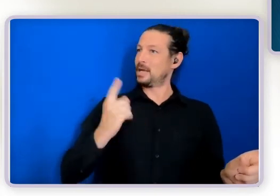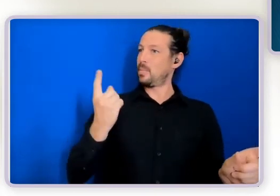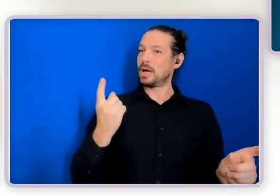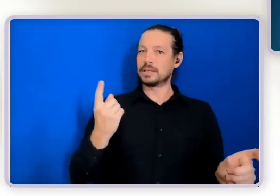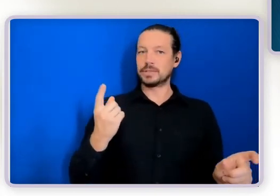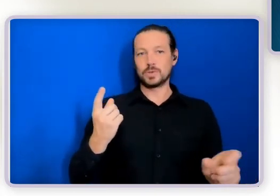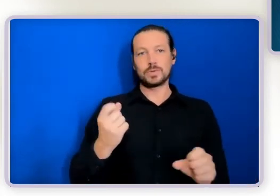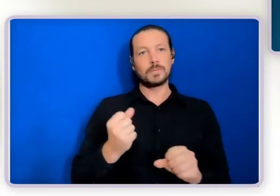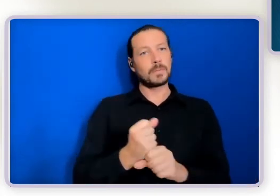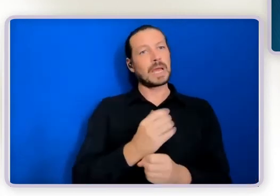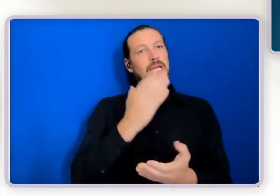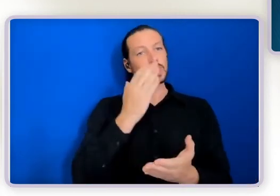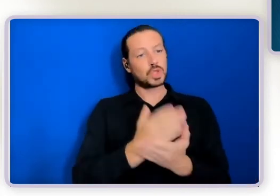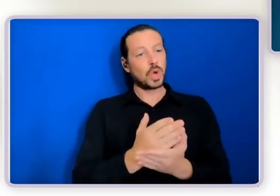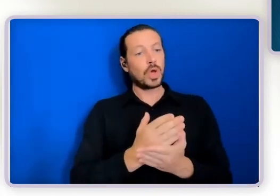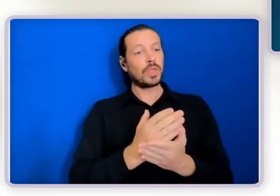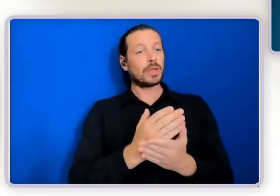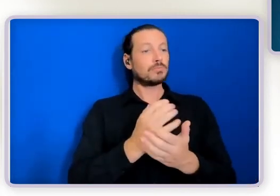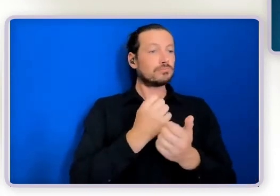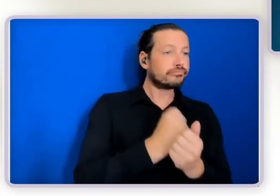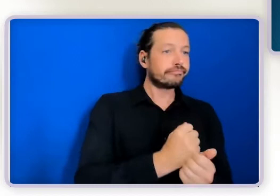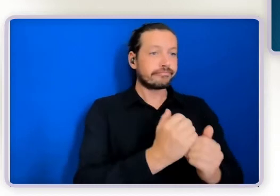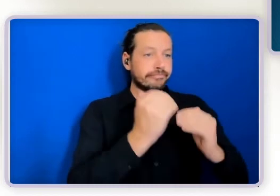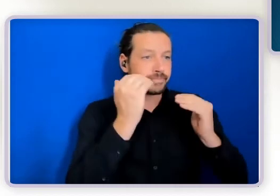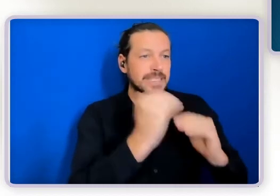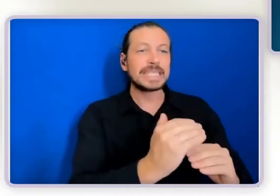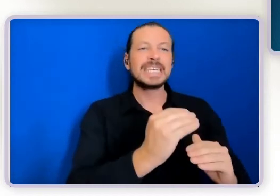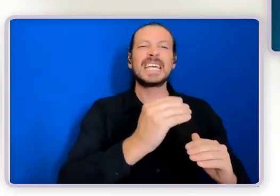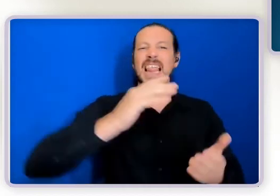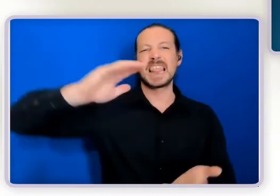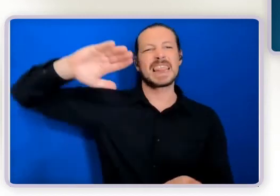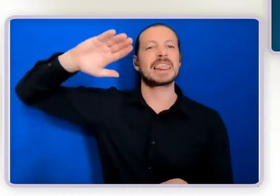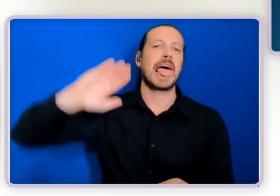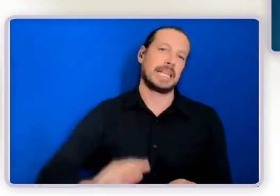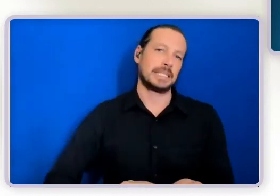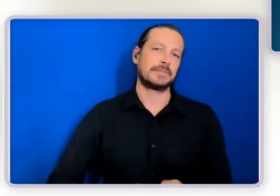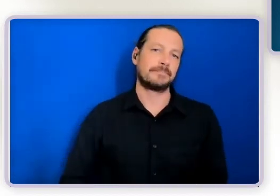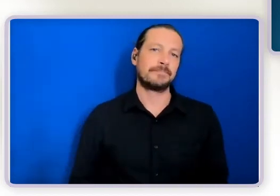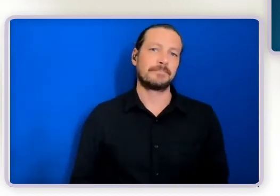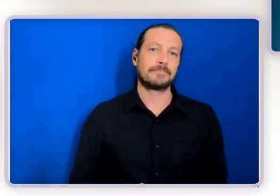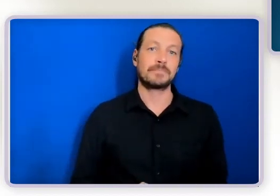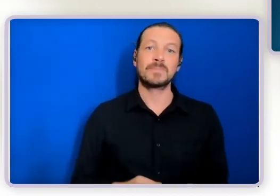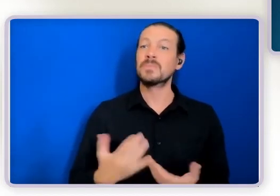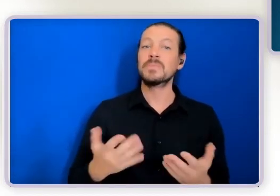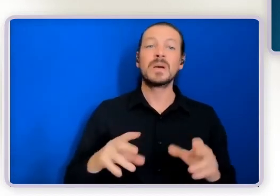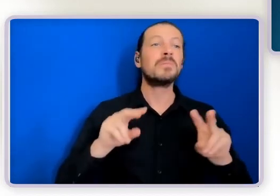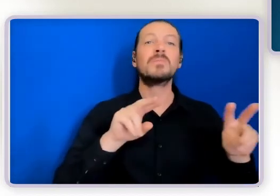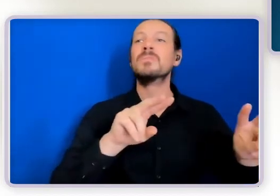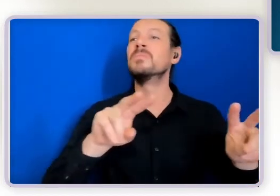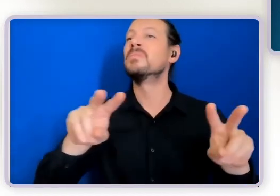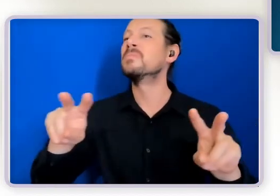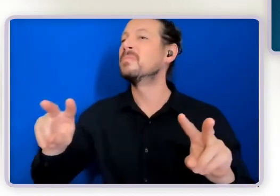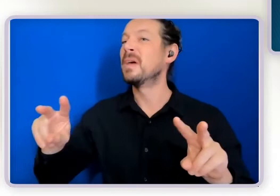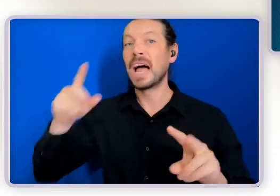people with disabilities starts reducing, and I don't see any evidence that it is.